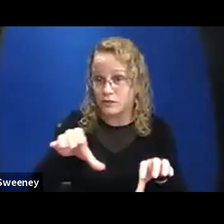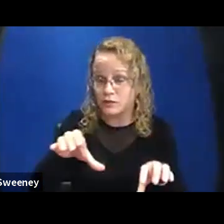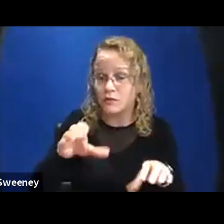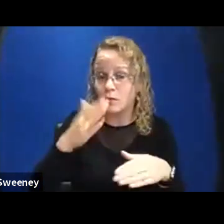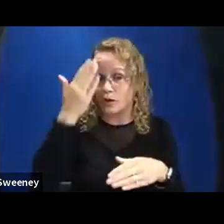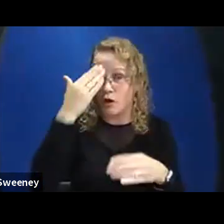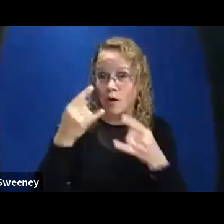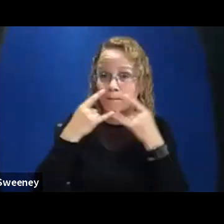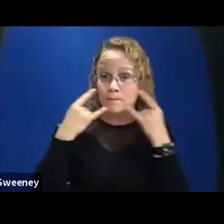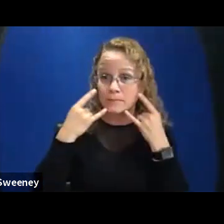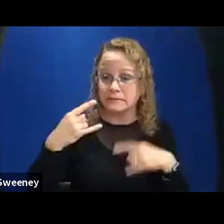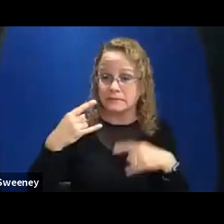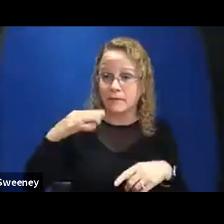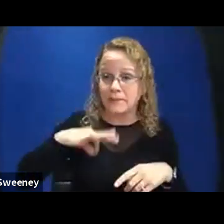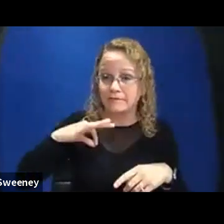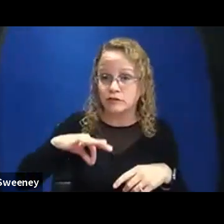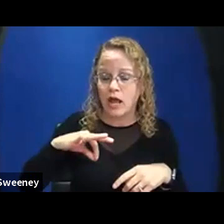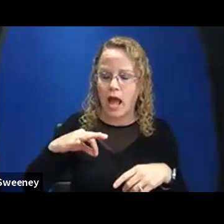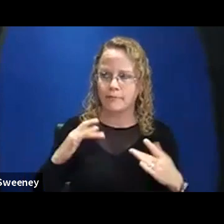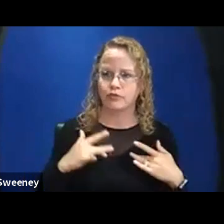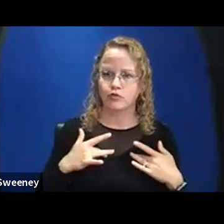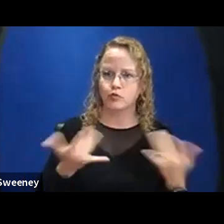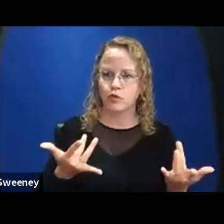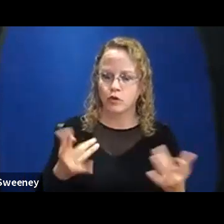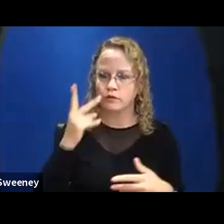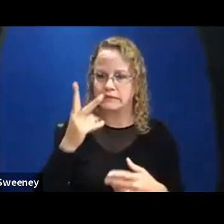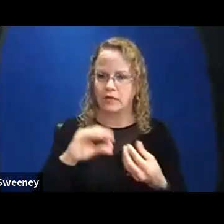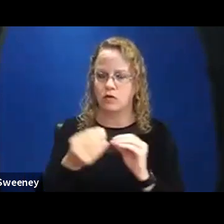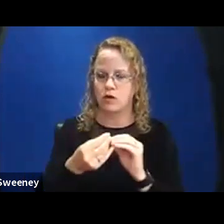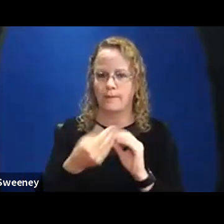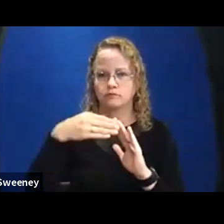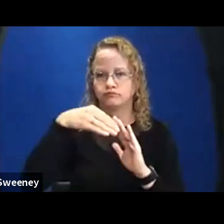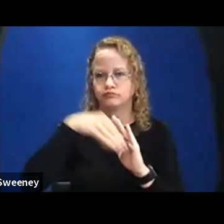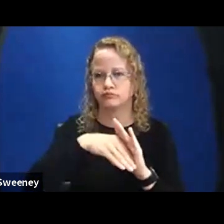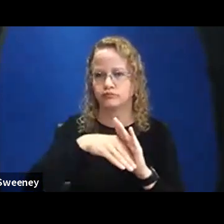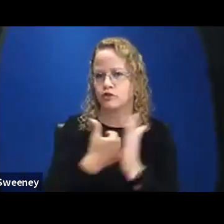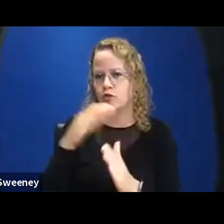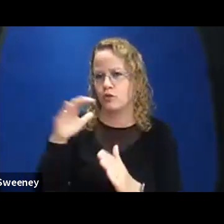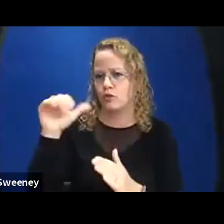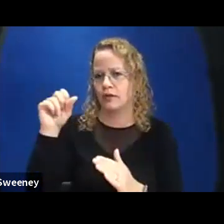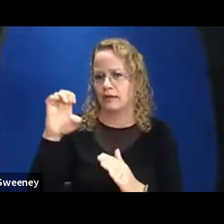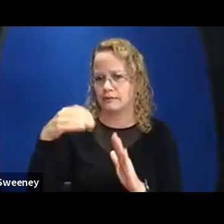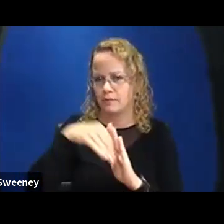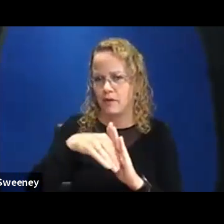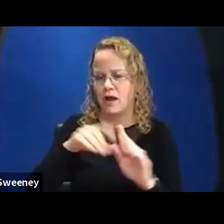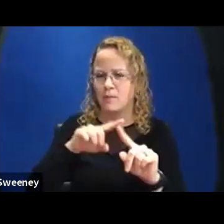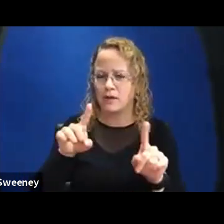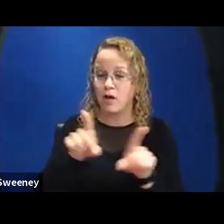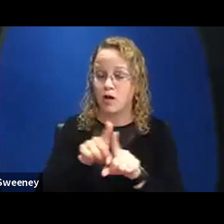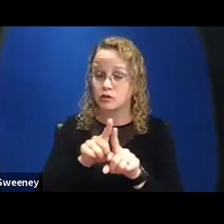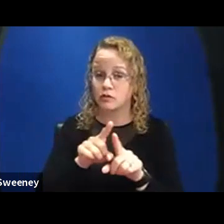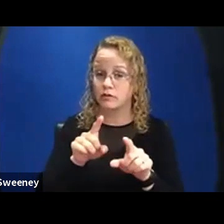has benefit. I'm thrilled that we have seen our numbers drop, our new cases drop. But I'm also very